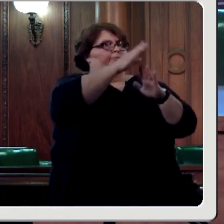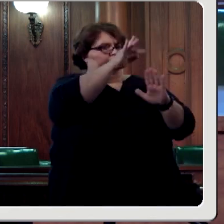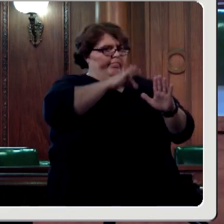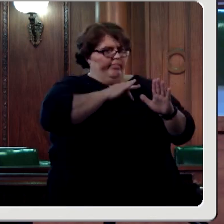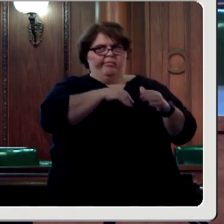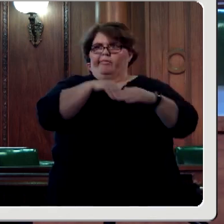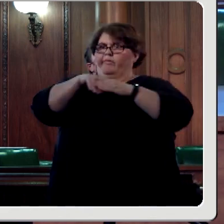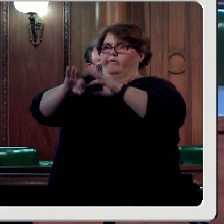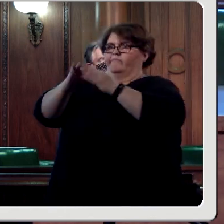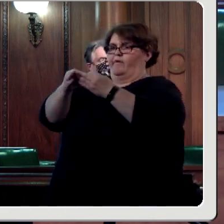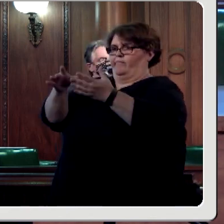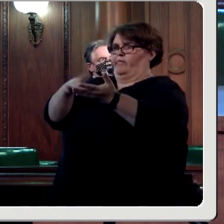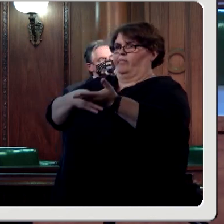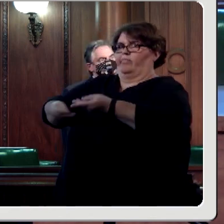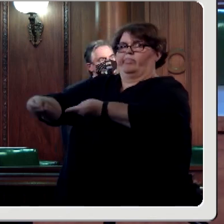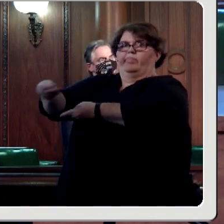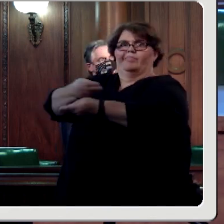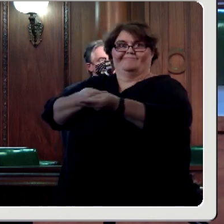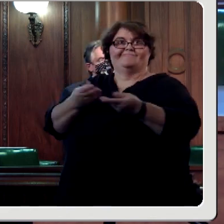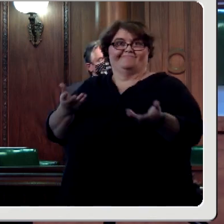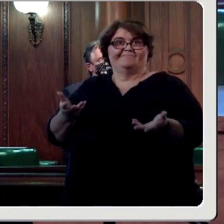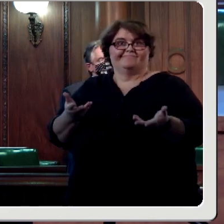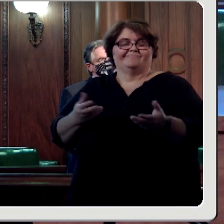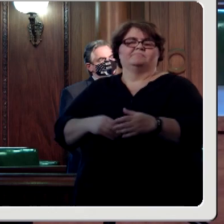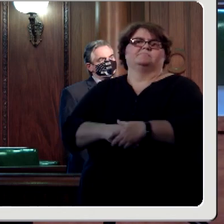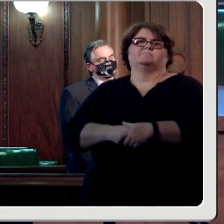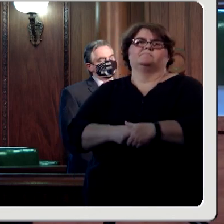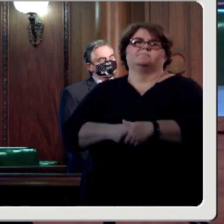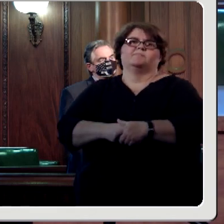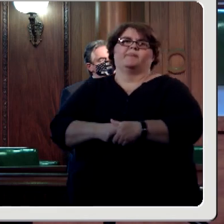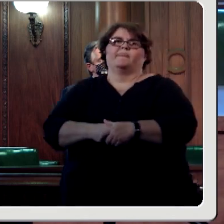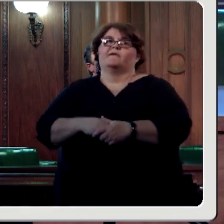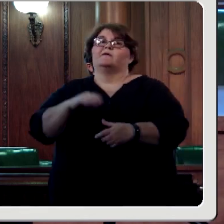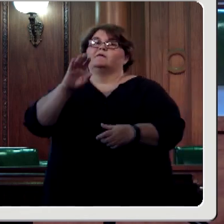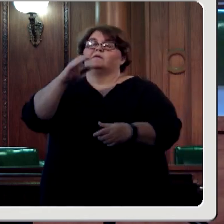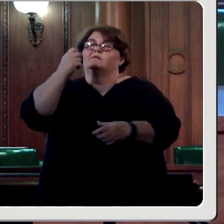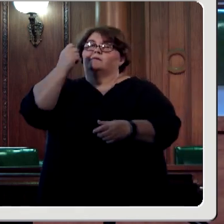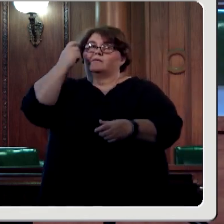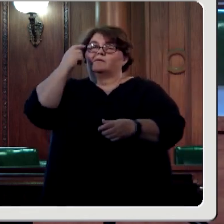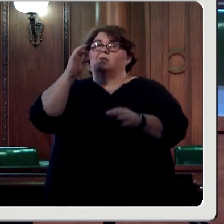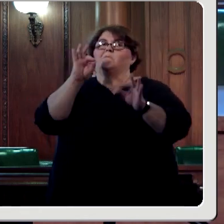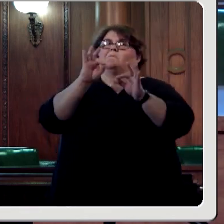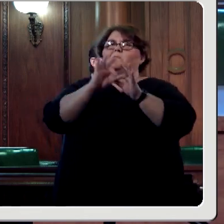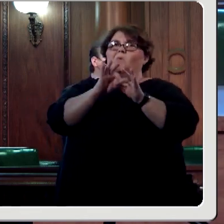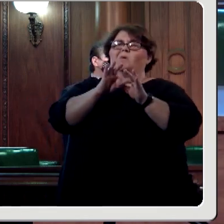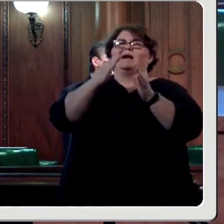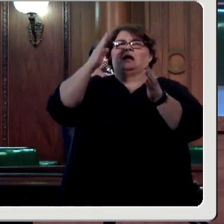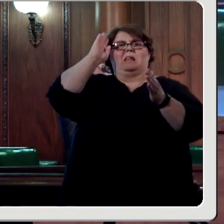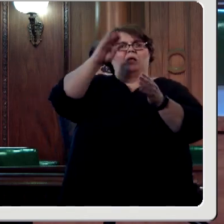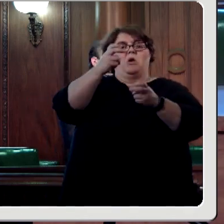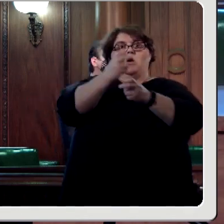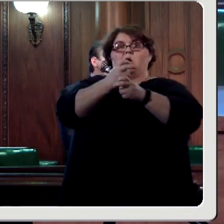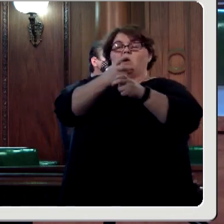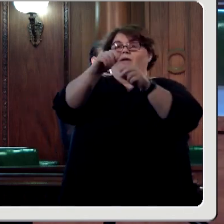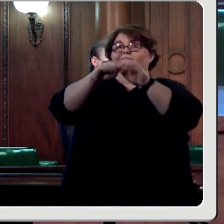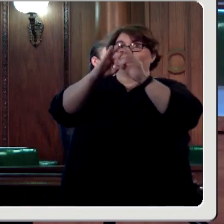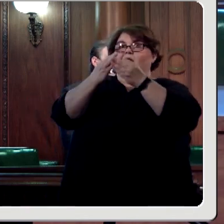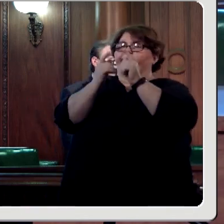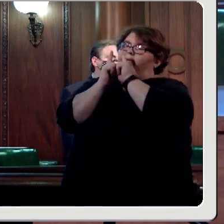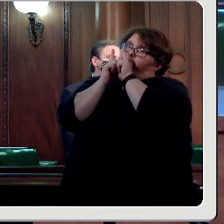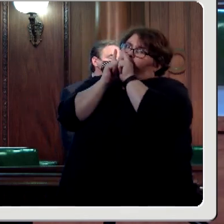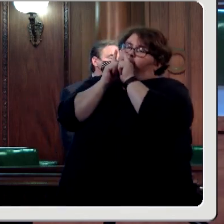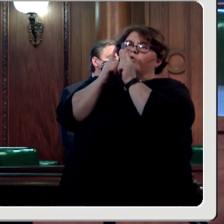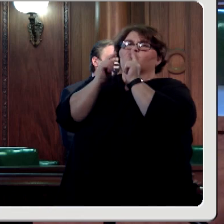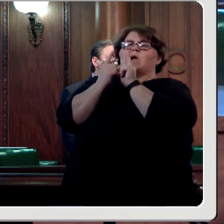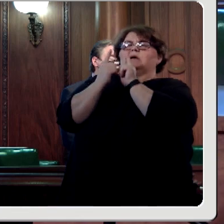that social distancing, meaning trying to maintain 6 feet apart, is definitely doable for